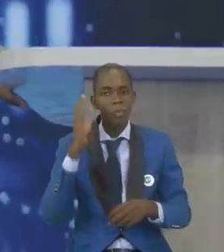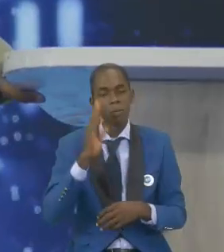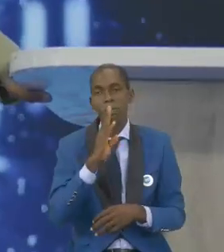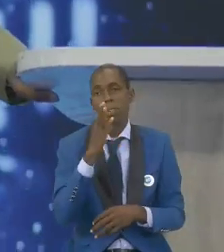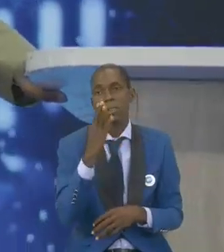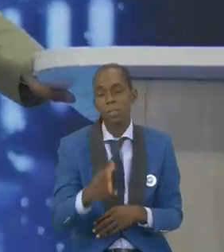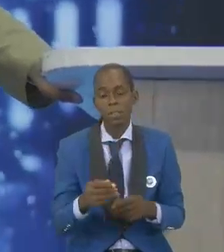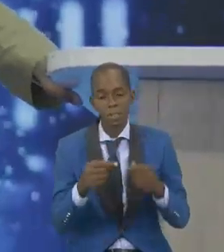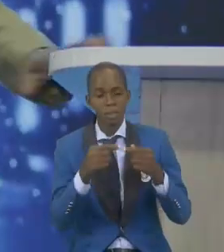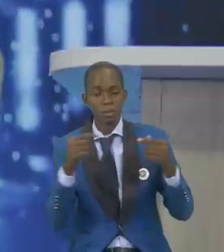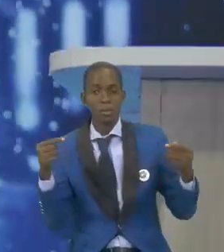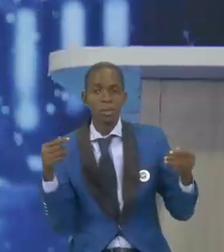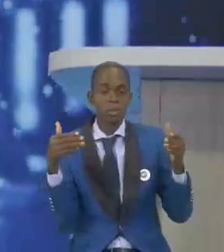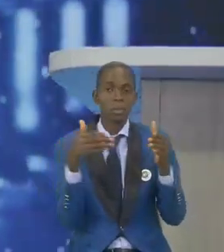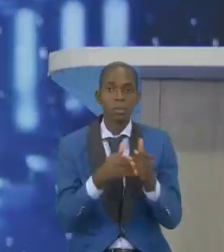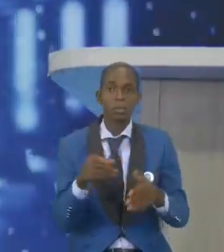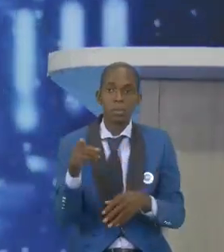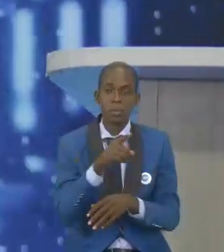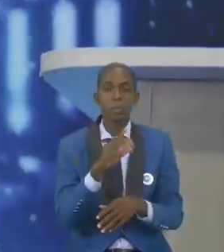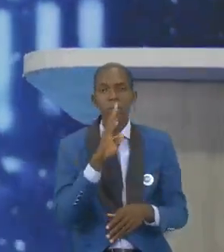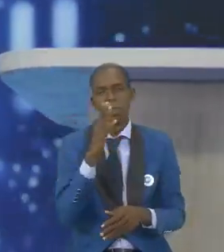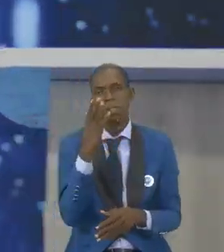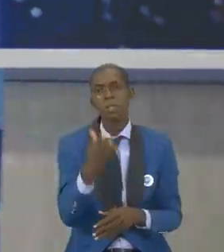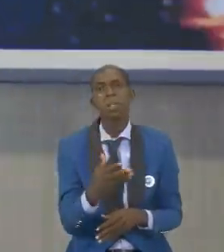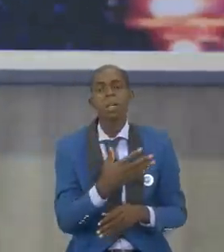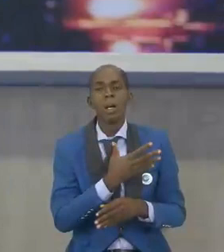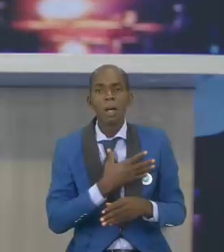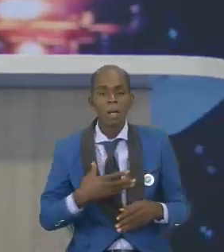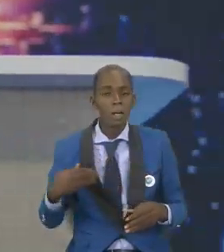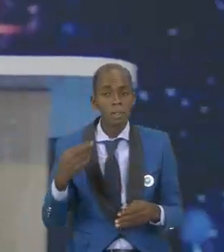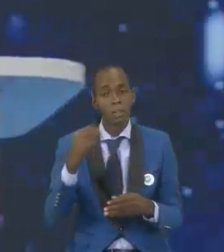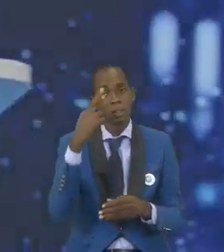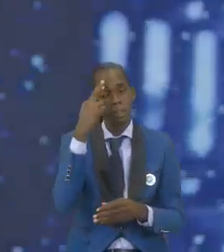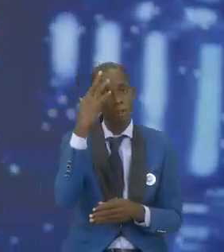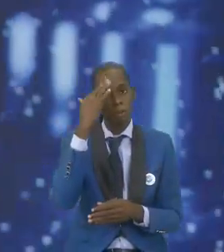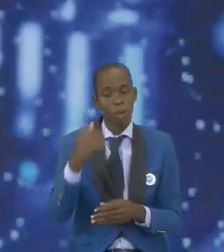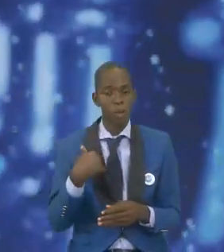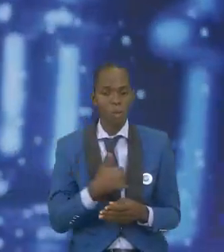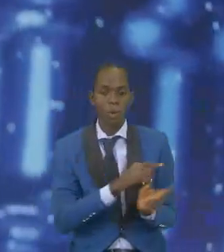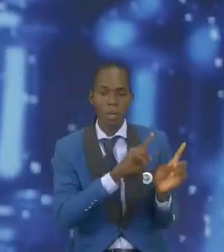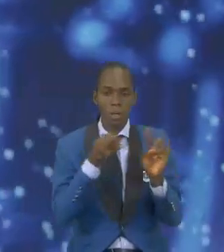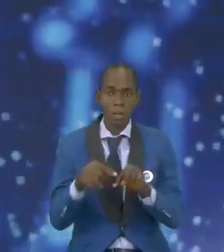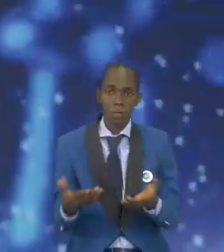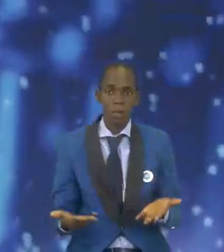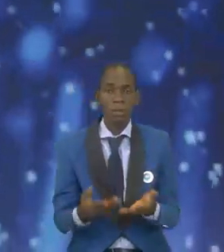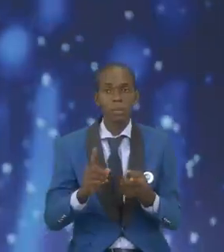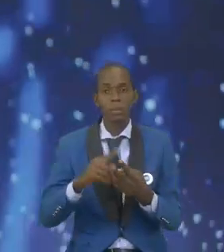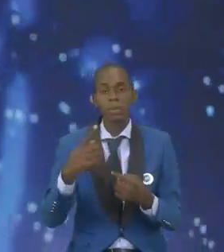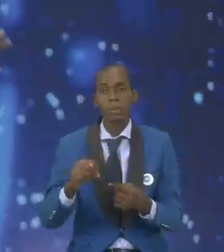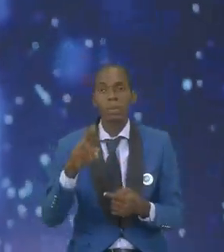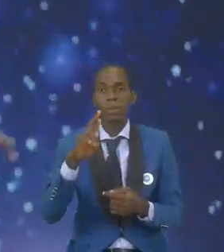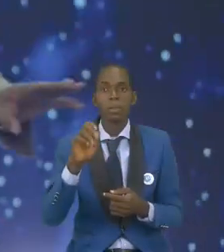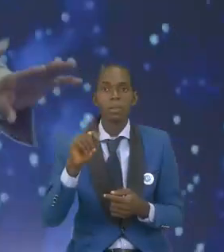why we come for the retreat is that in spite of adversity,